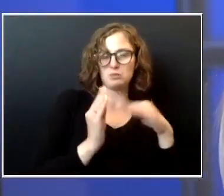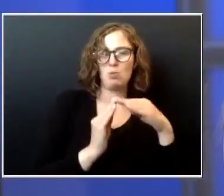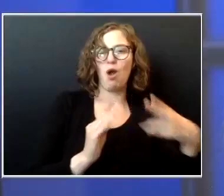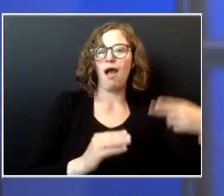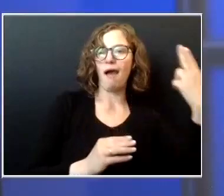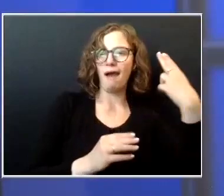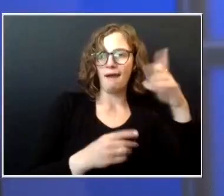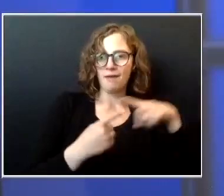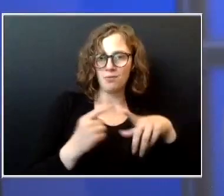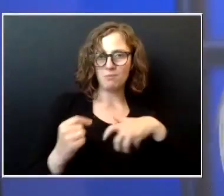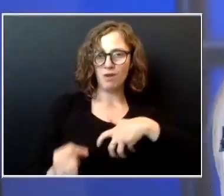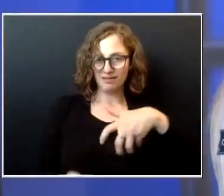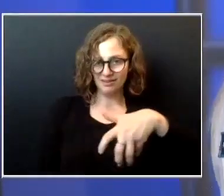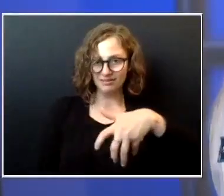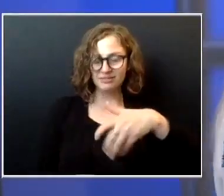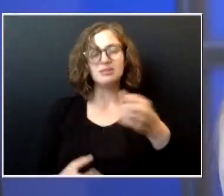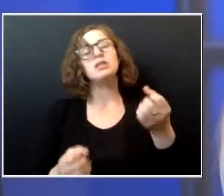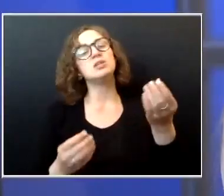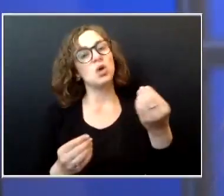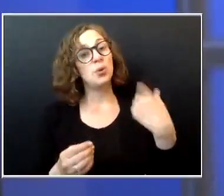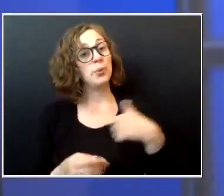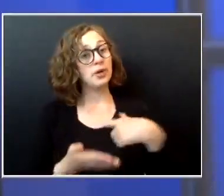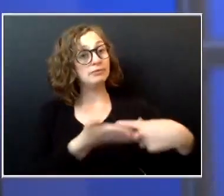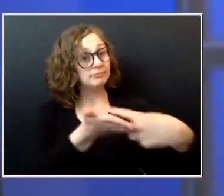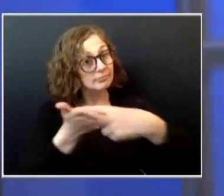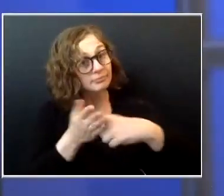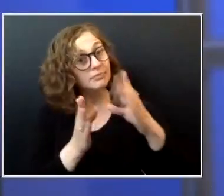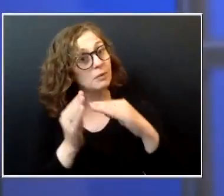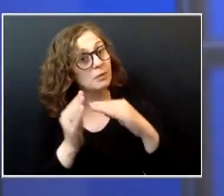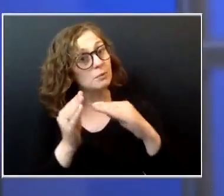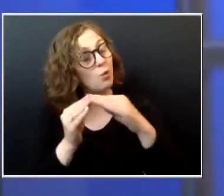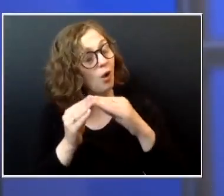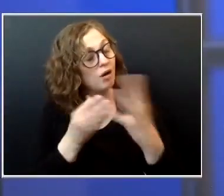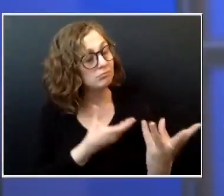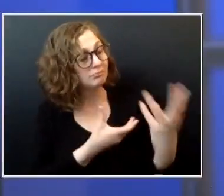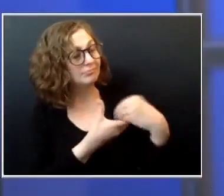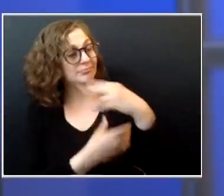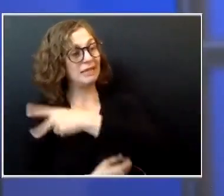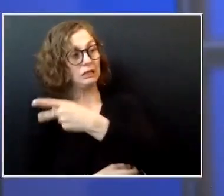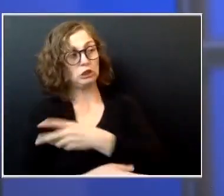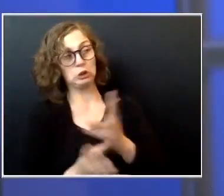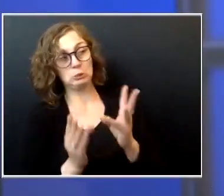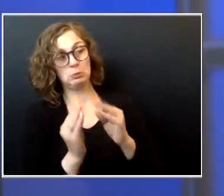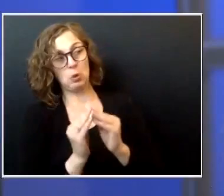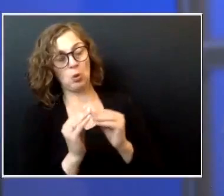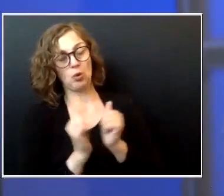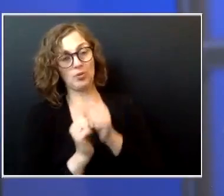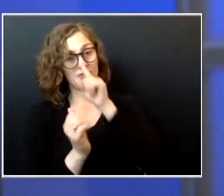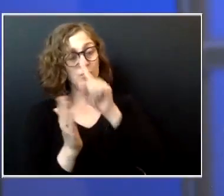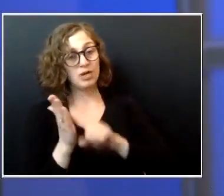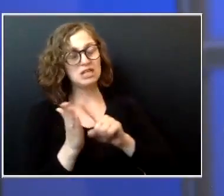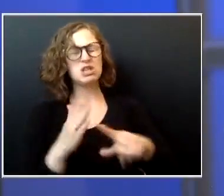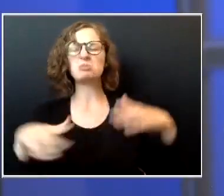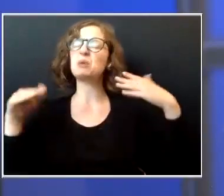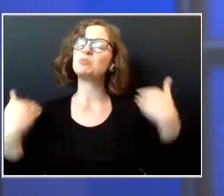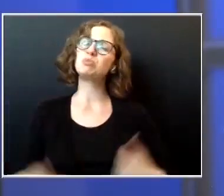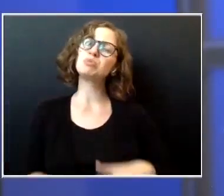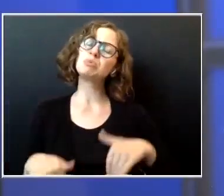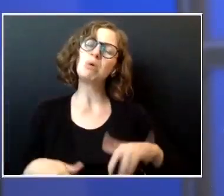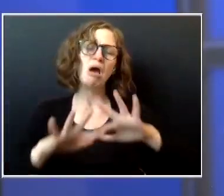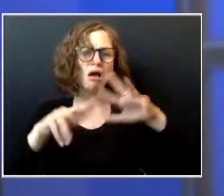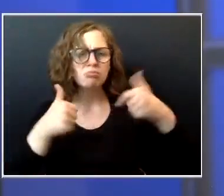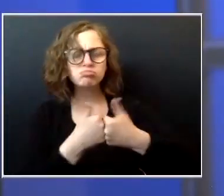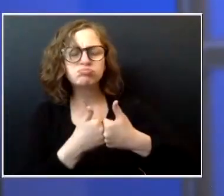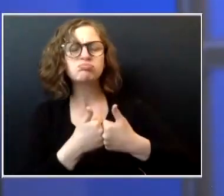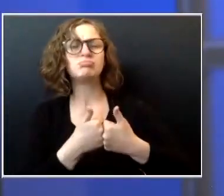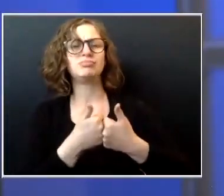more, and patients are being included more, hopefully, in research, but it is challenging. It's really challenging to include patients who are pregnant